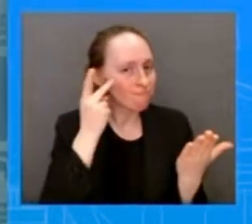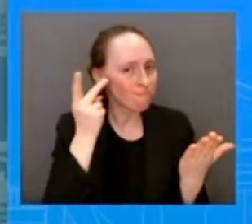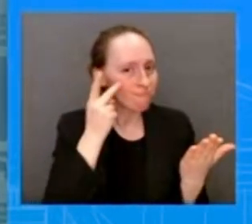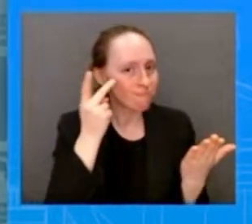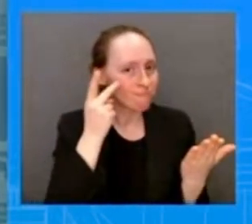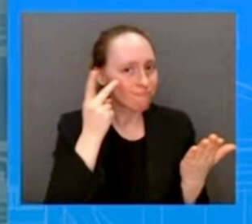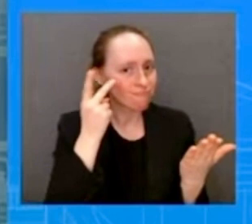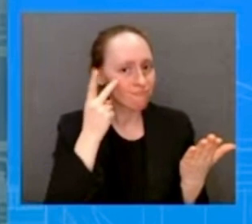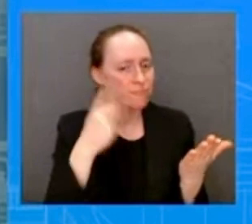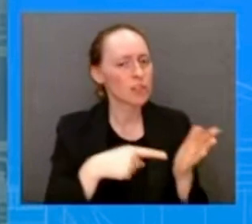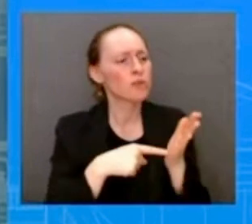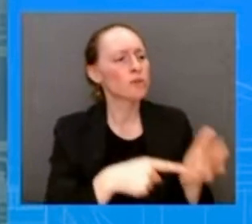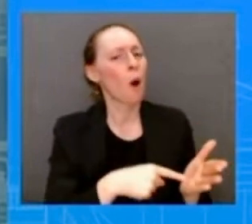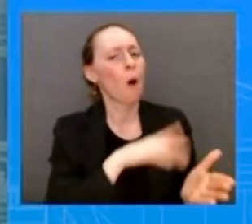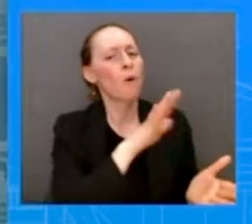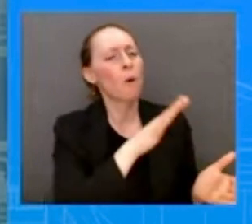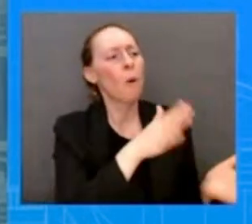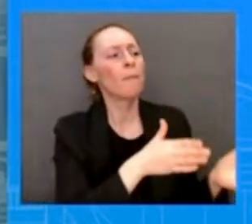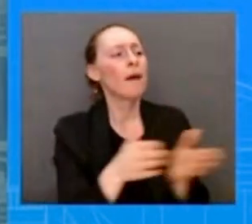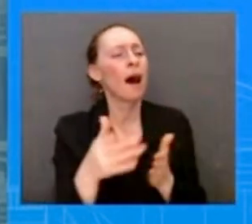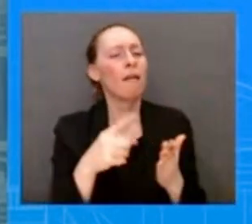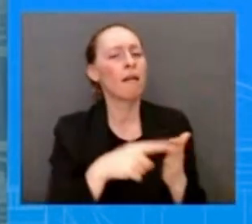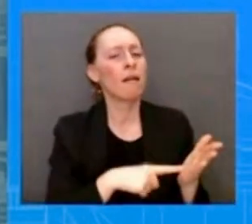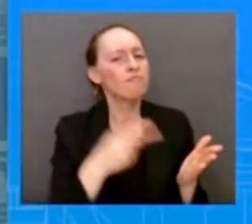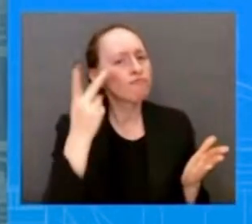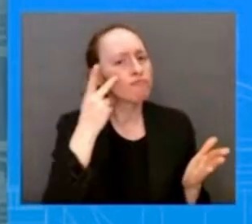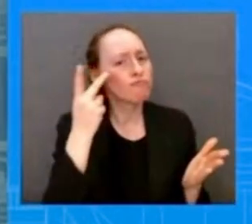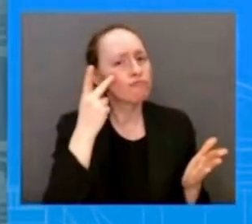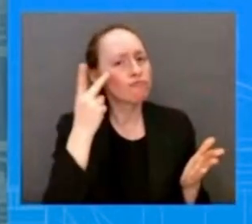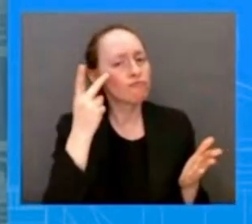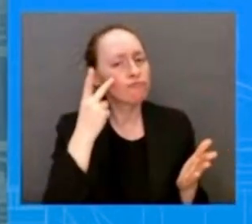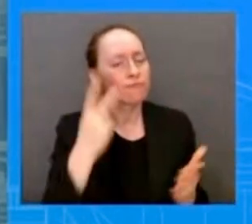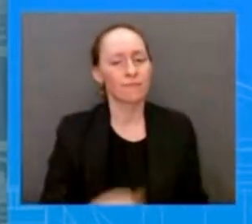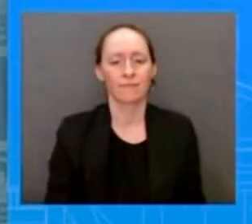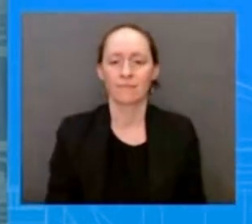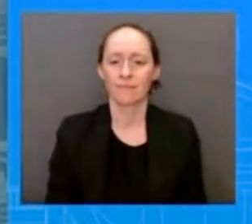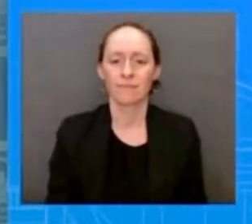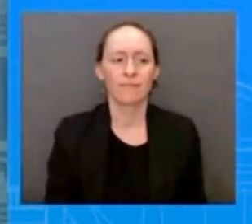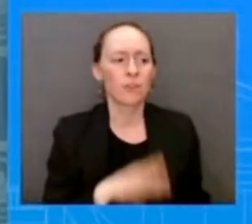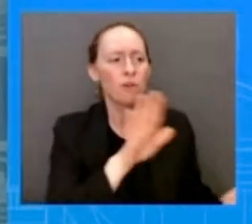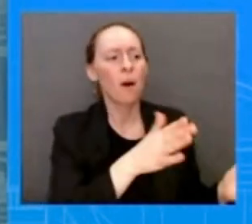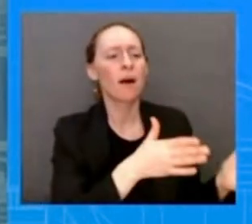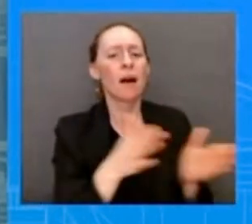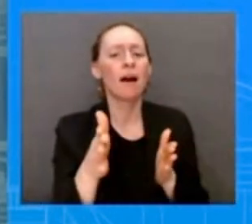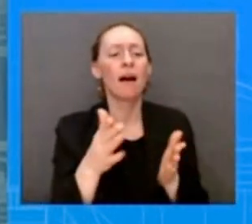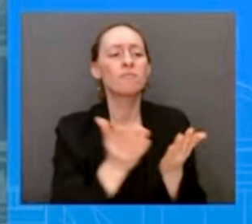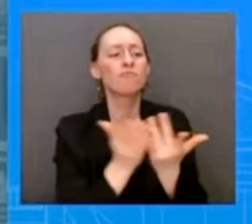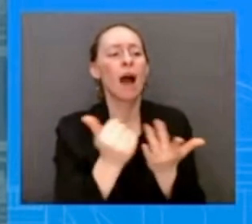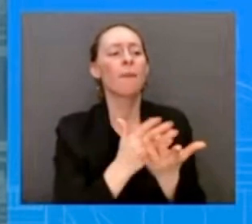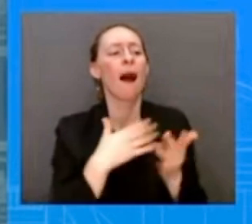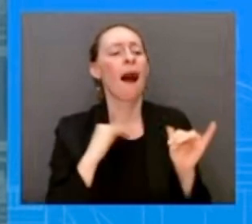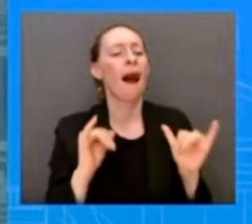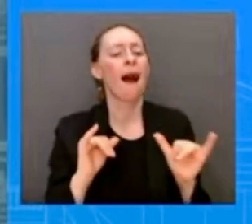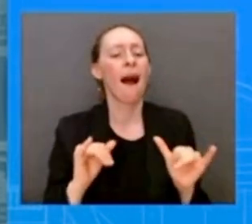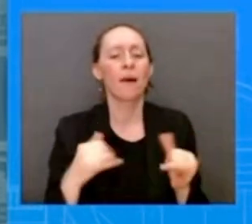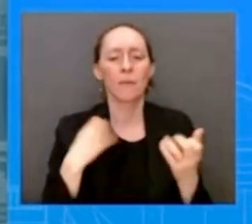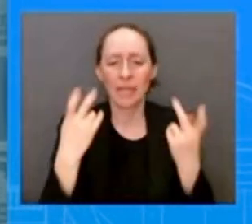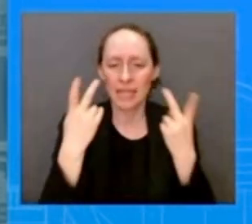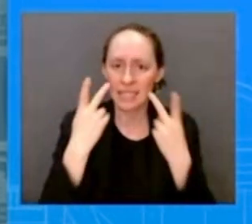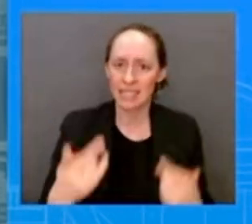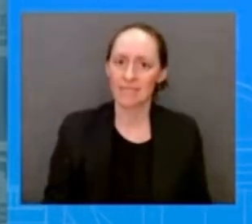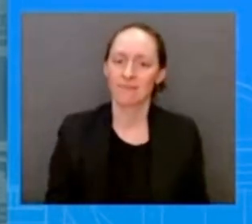out for the American people a transparent budget so we can see what is it that they're calling on, what is it that they're calling for in their